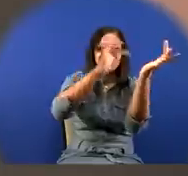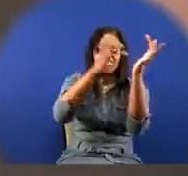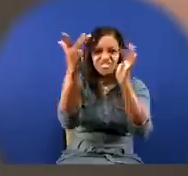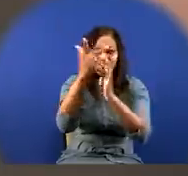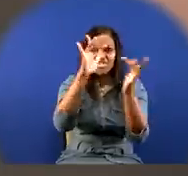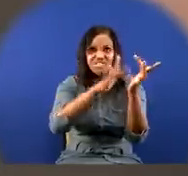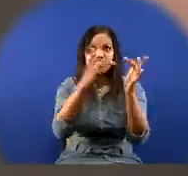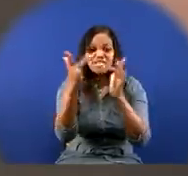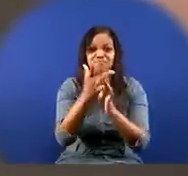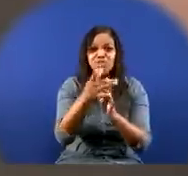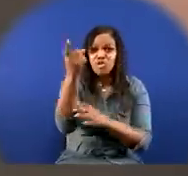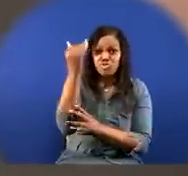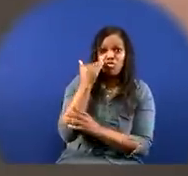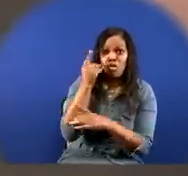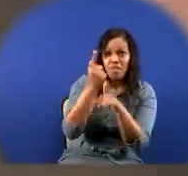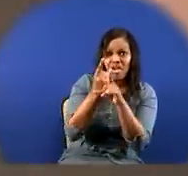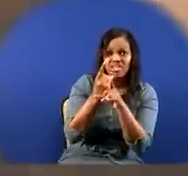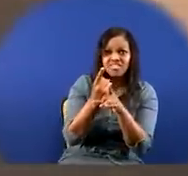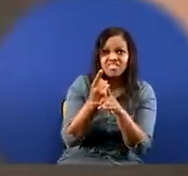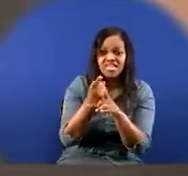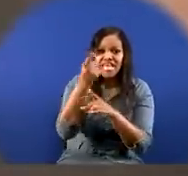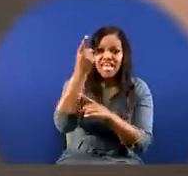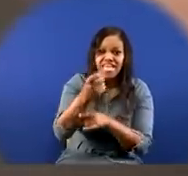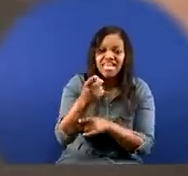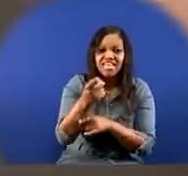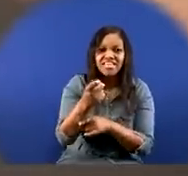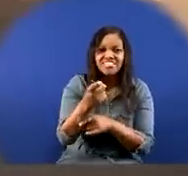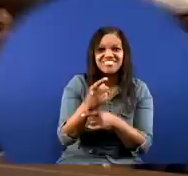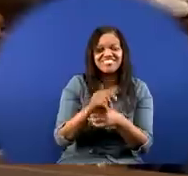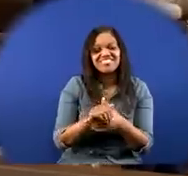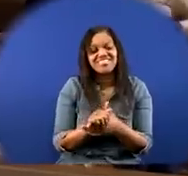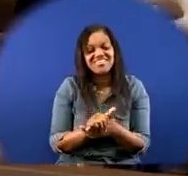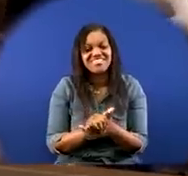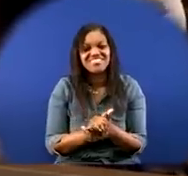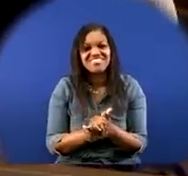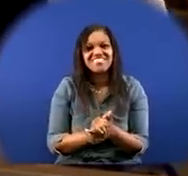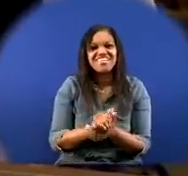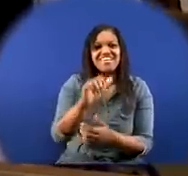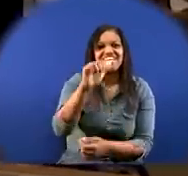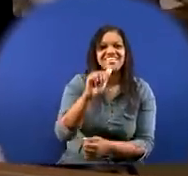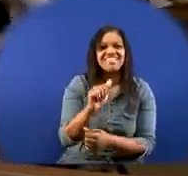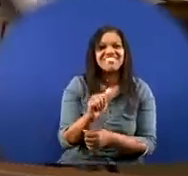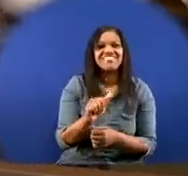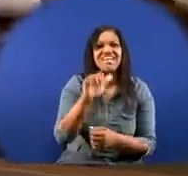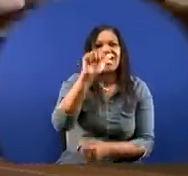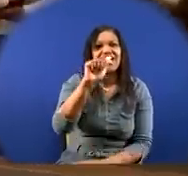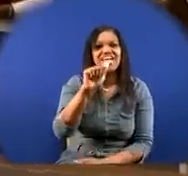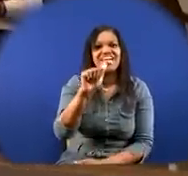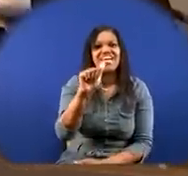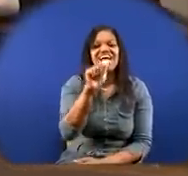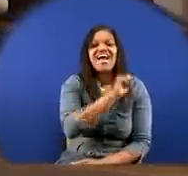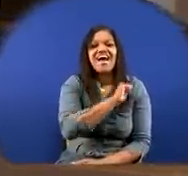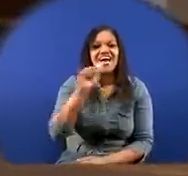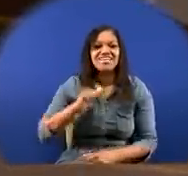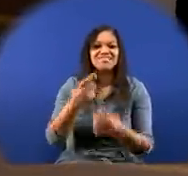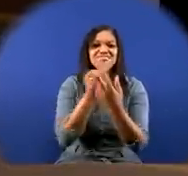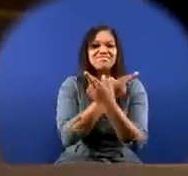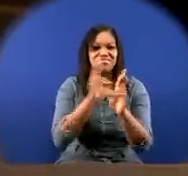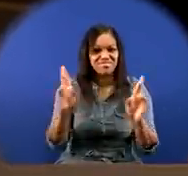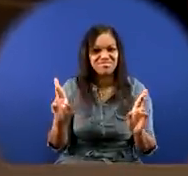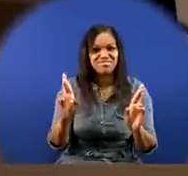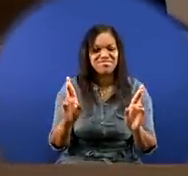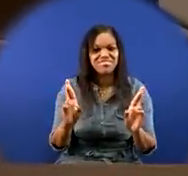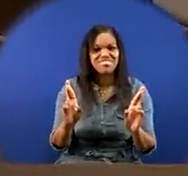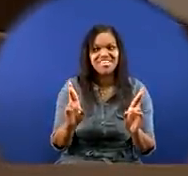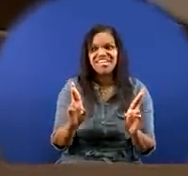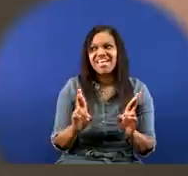Y'all know him, don't you? He's Adam's redeemer, Abel's vindicator. He's